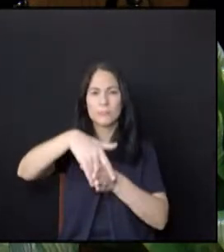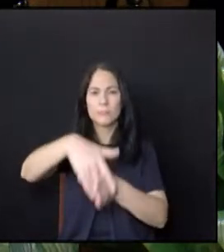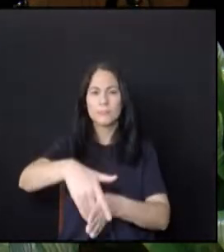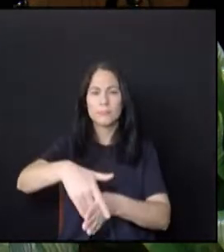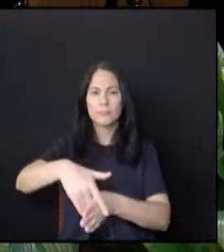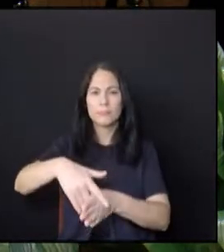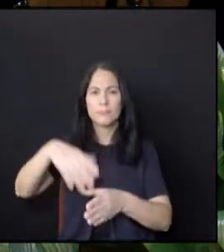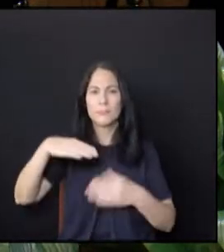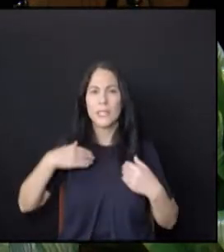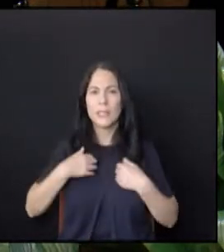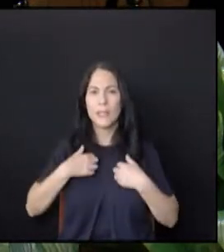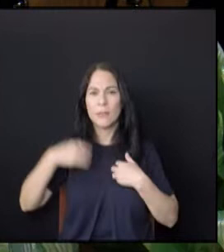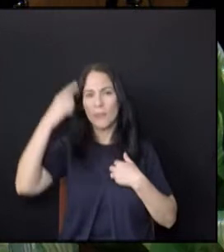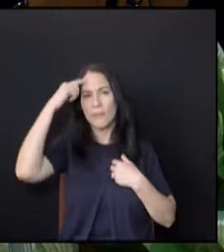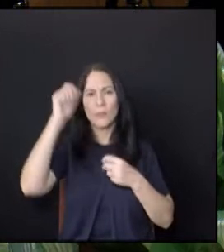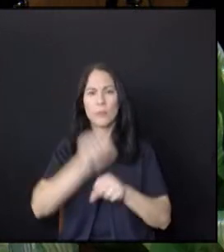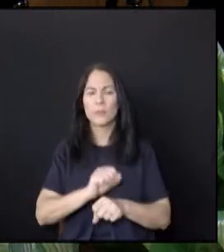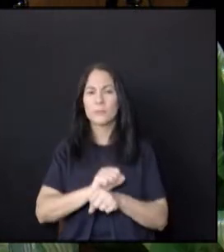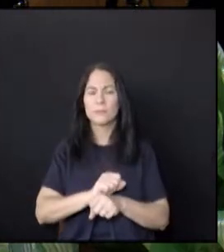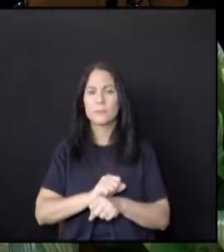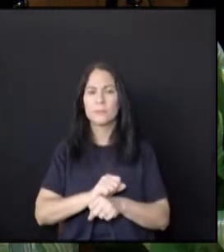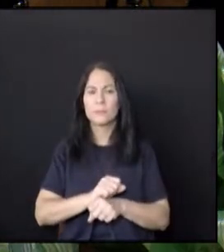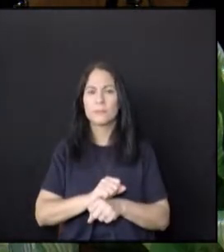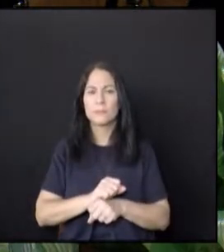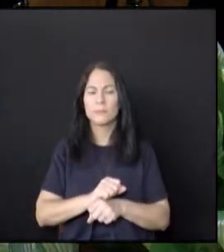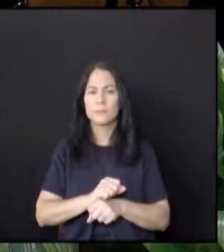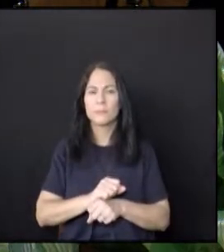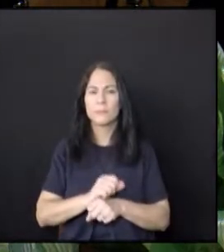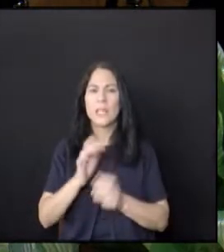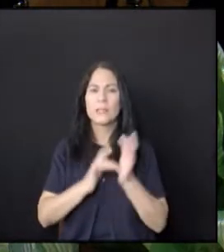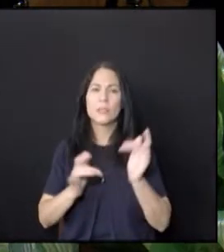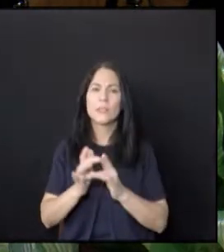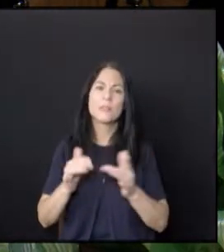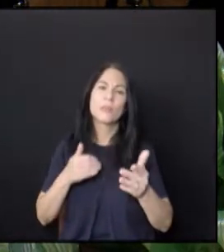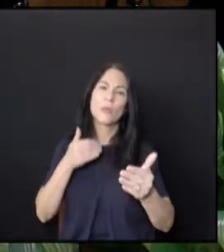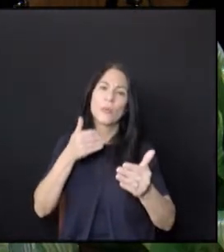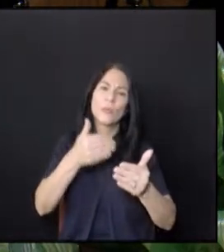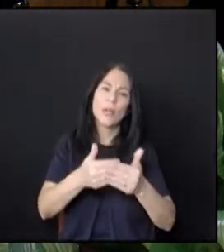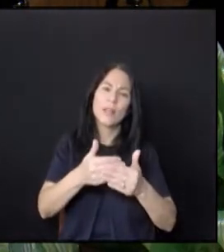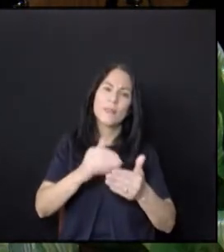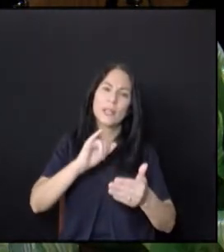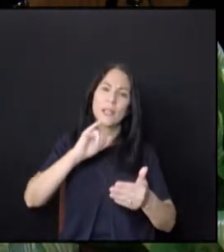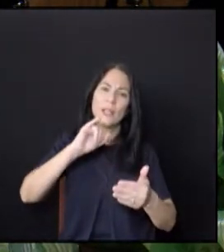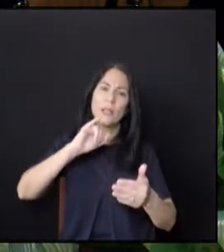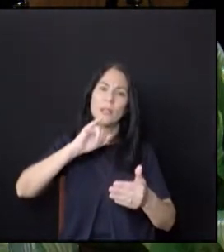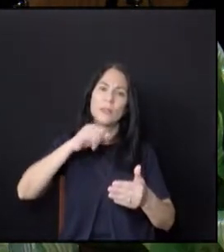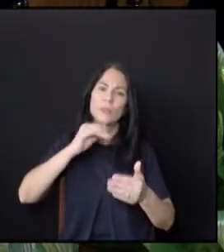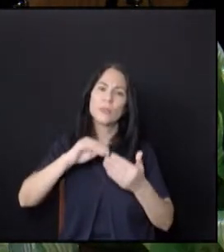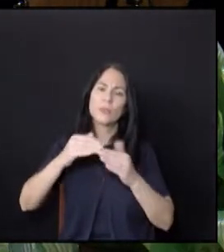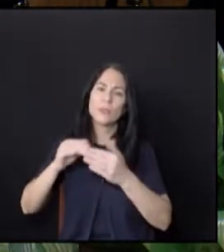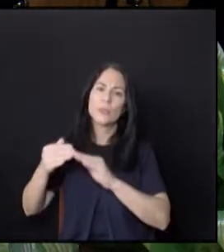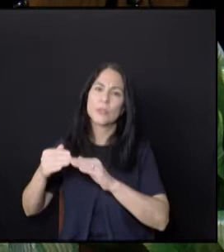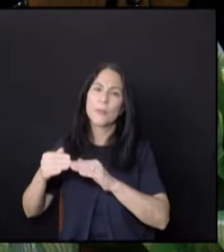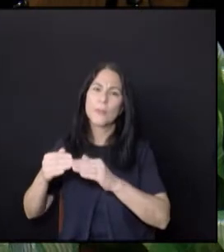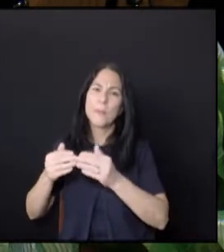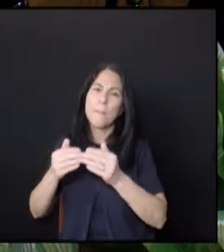burden. He is arriving in Zion, in Jerusalem, right before Passover, no